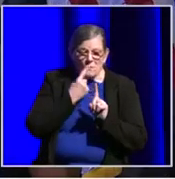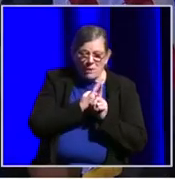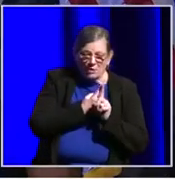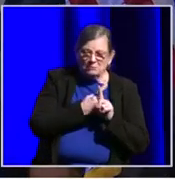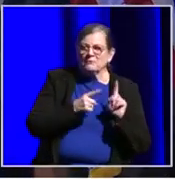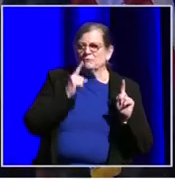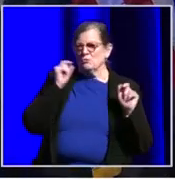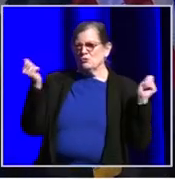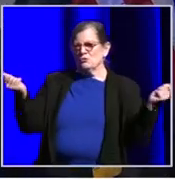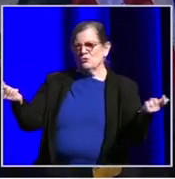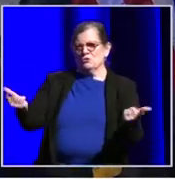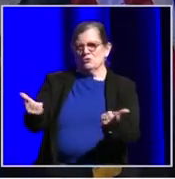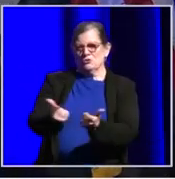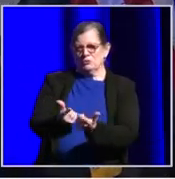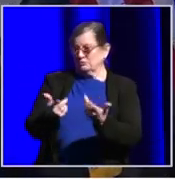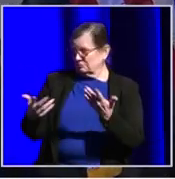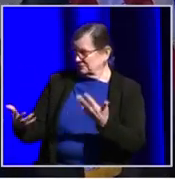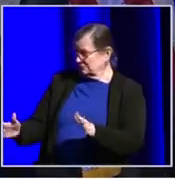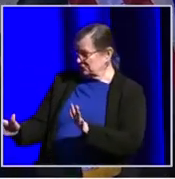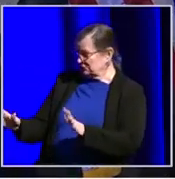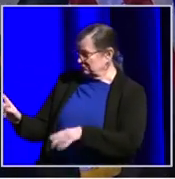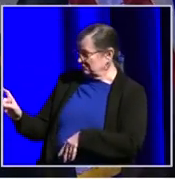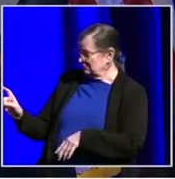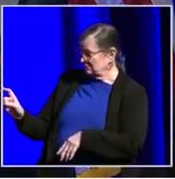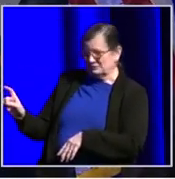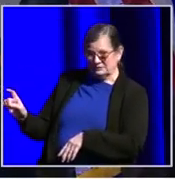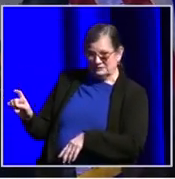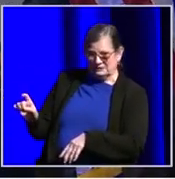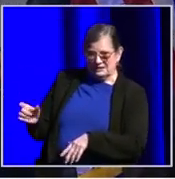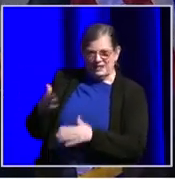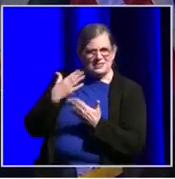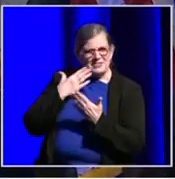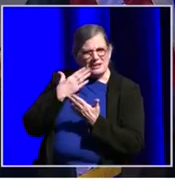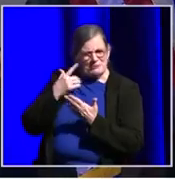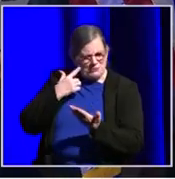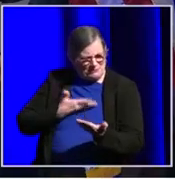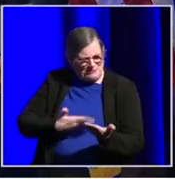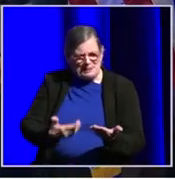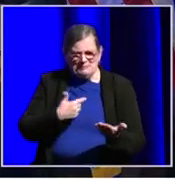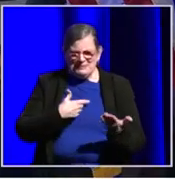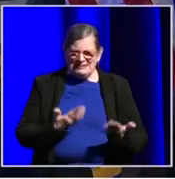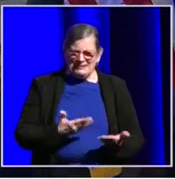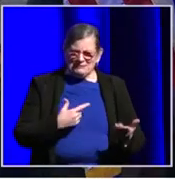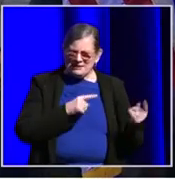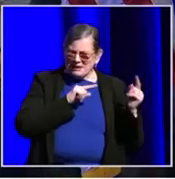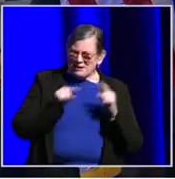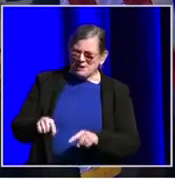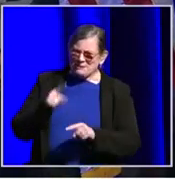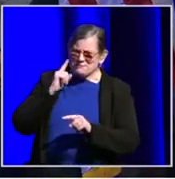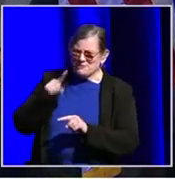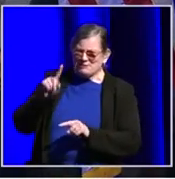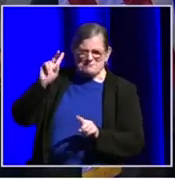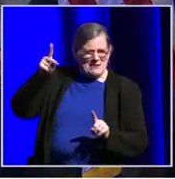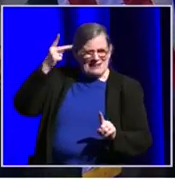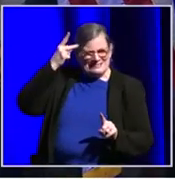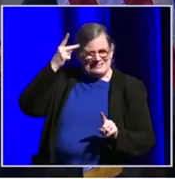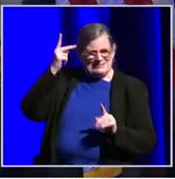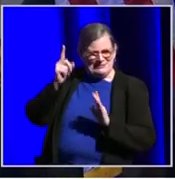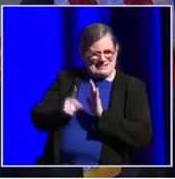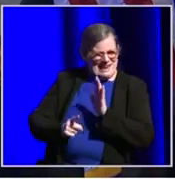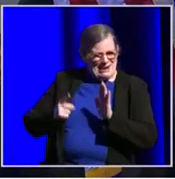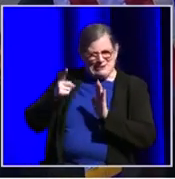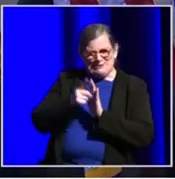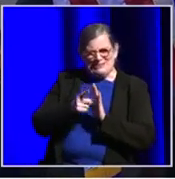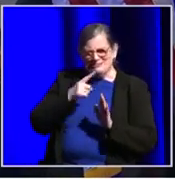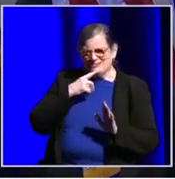You're finished? Well, I would thank you for inviting me and Kojo for coming from the politics hour. It's very hard not to do the politics and just do